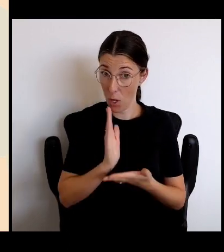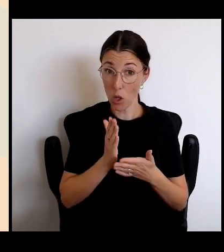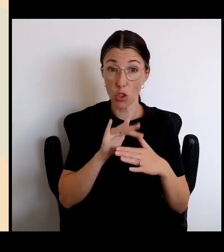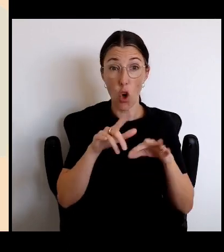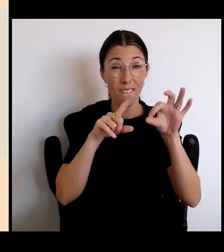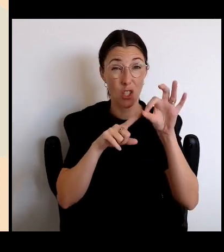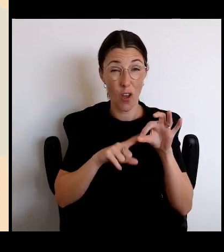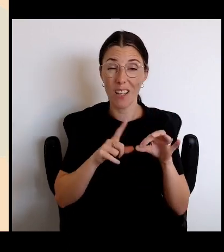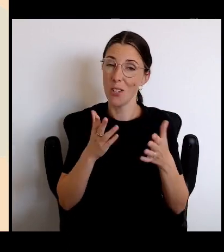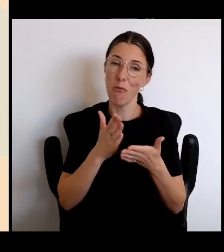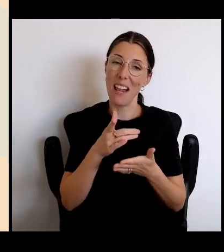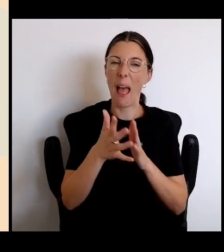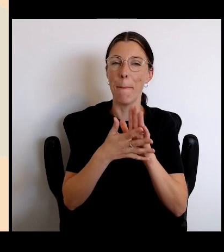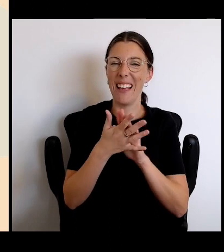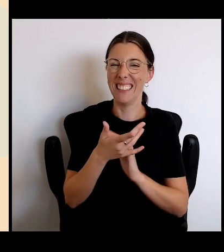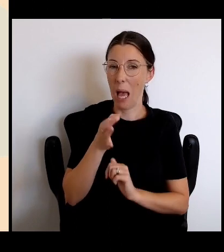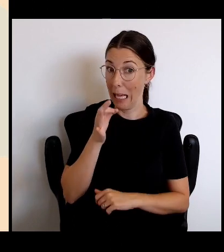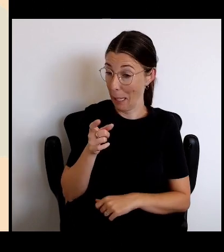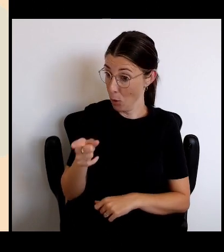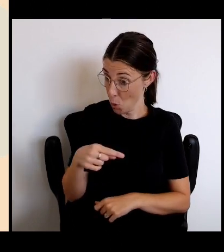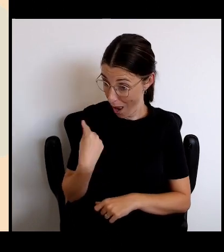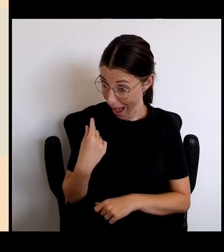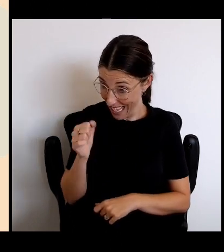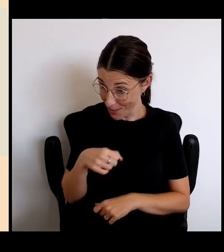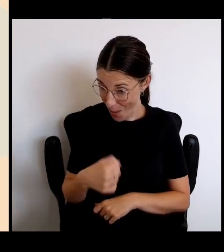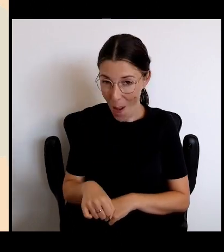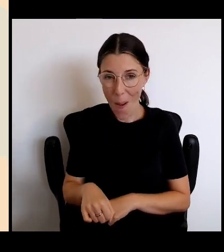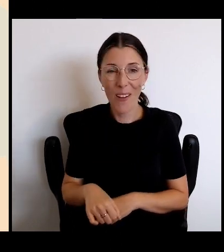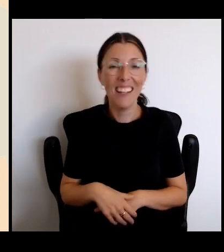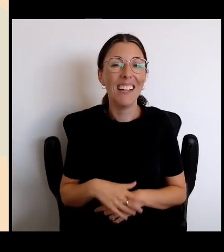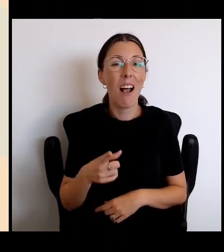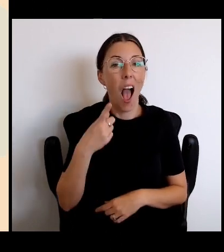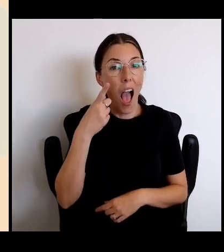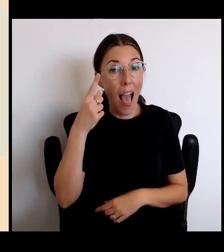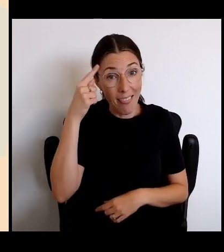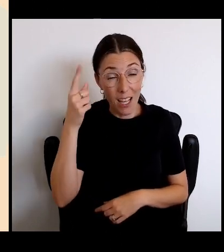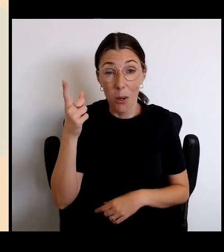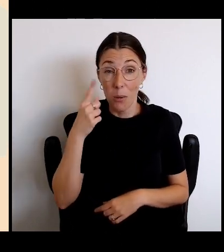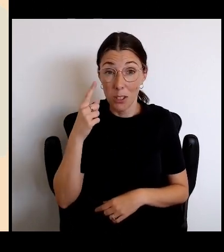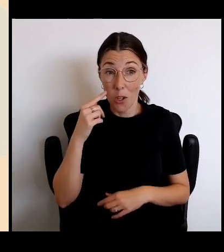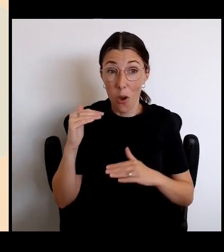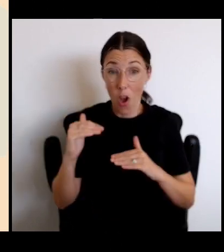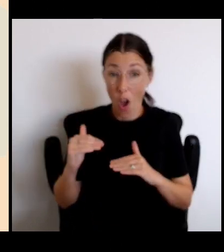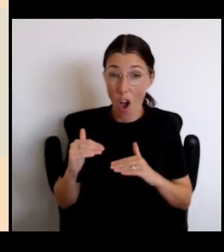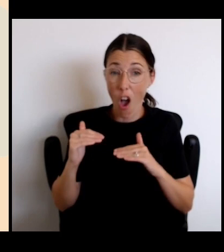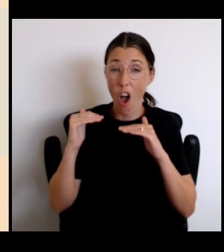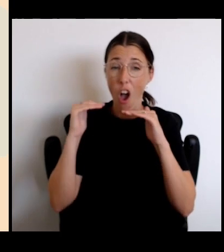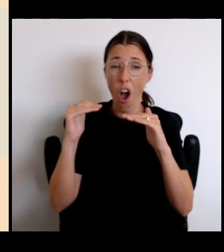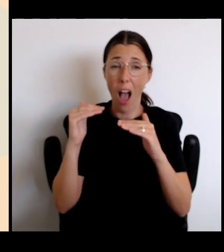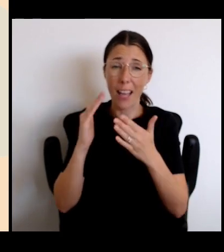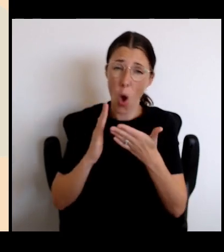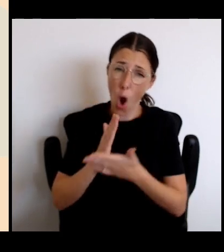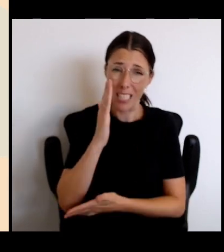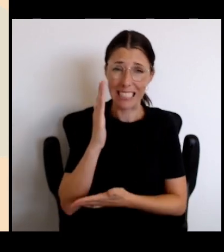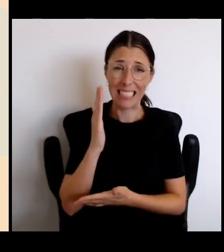they'd lied. I actually think we saw higher honesty scores in the online panel sample than we did